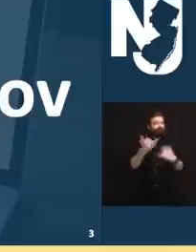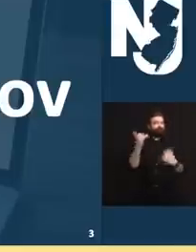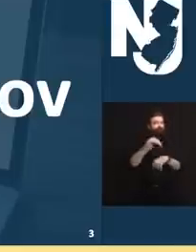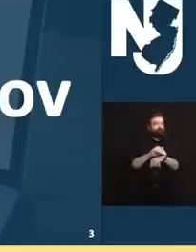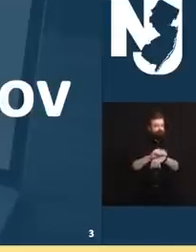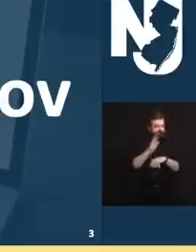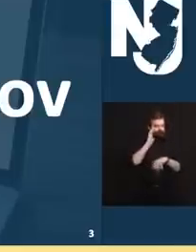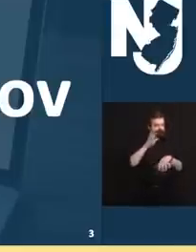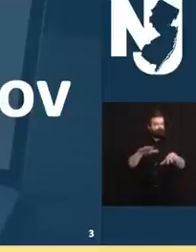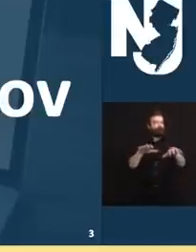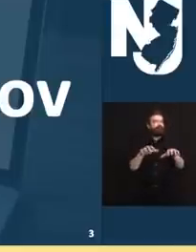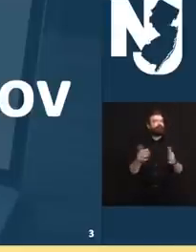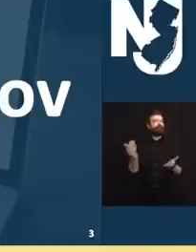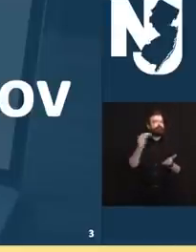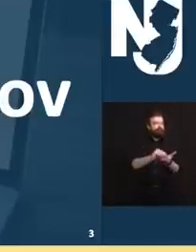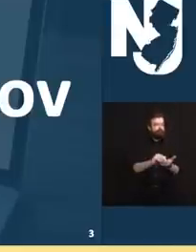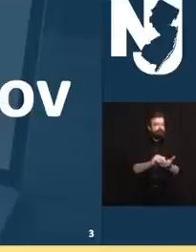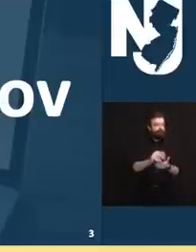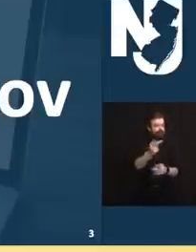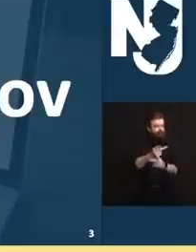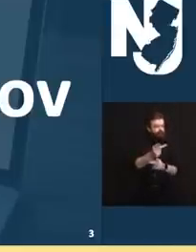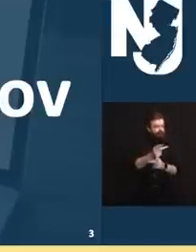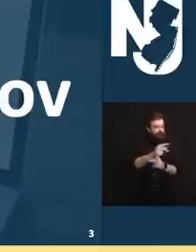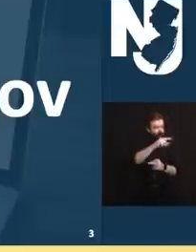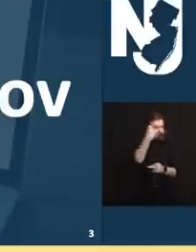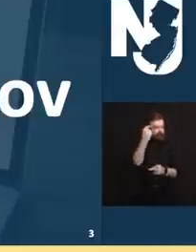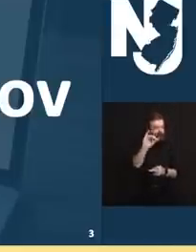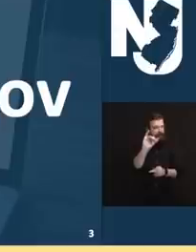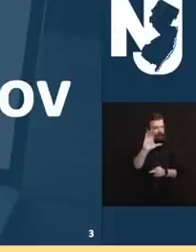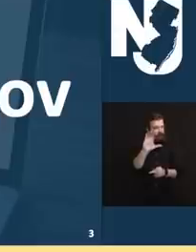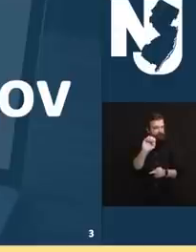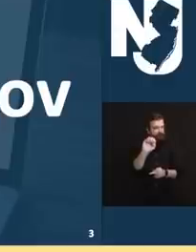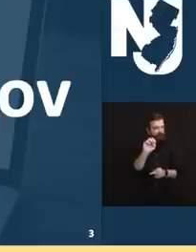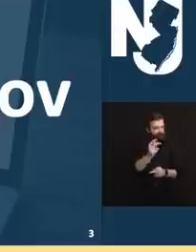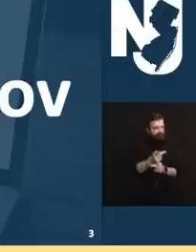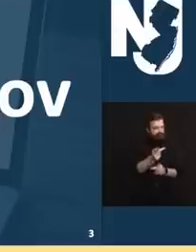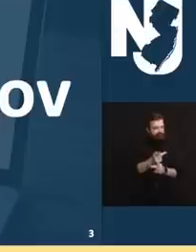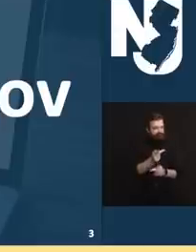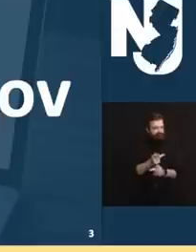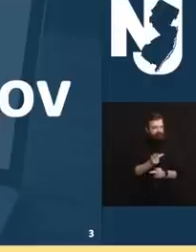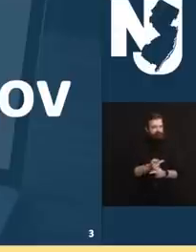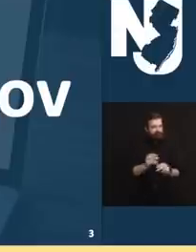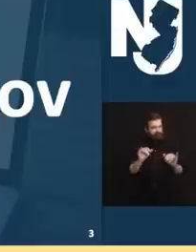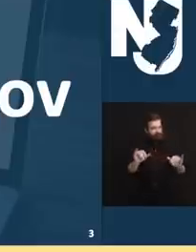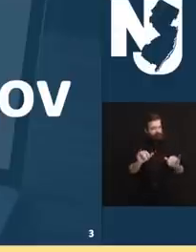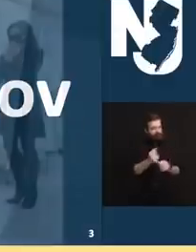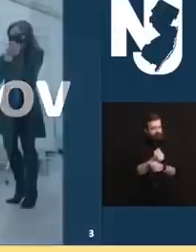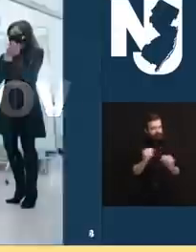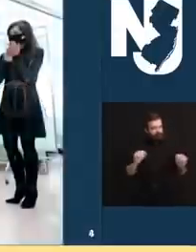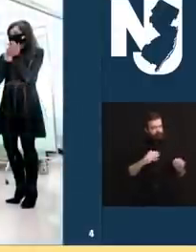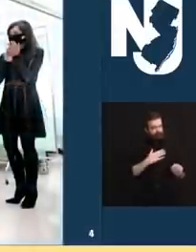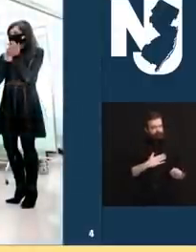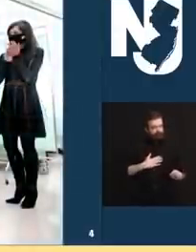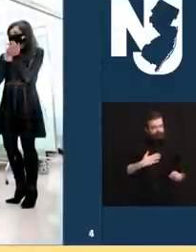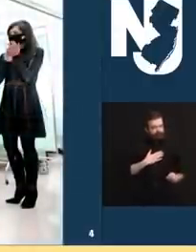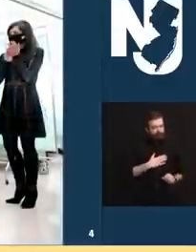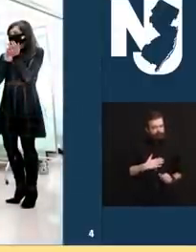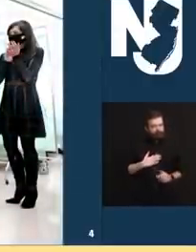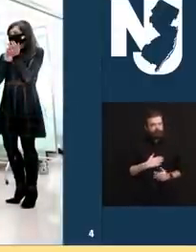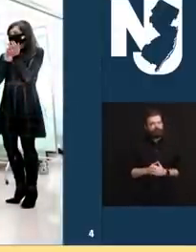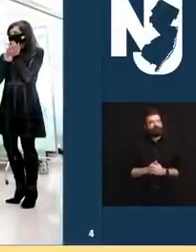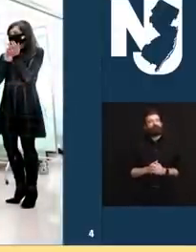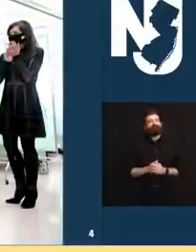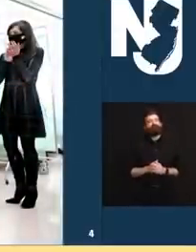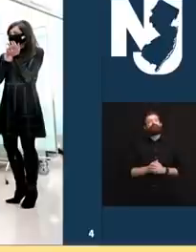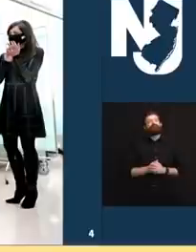sidewalks are very possible. So please stay safe when venturing out. Switch gears on Tuesday,